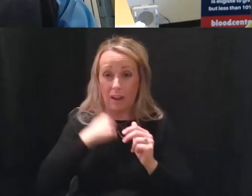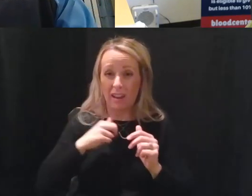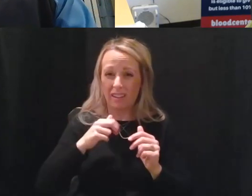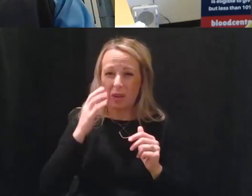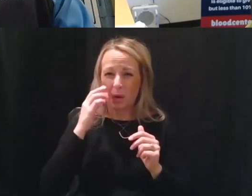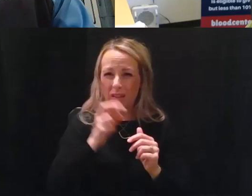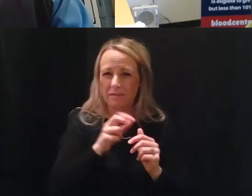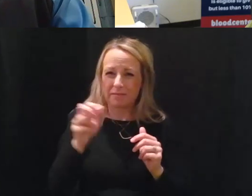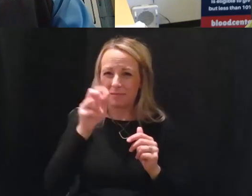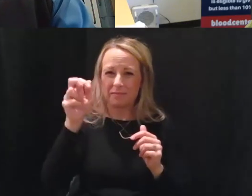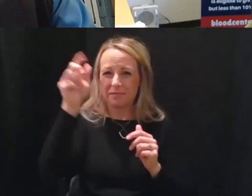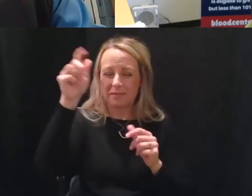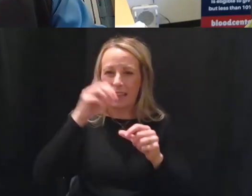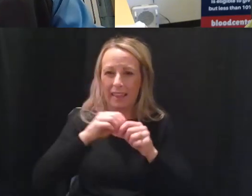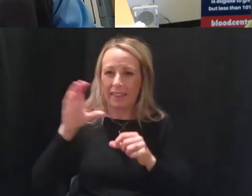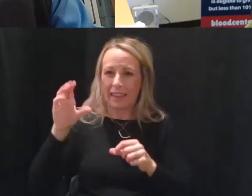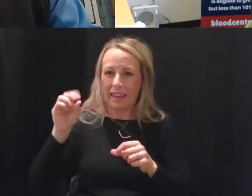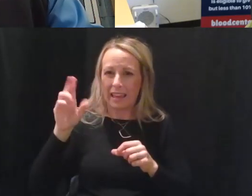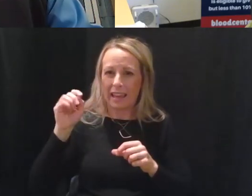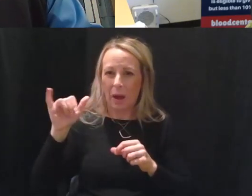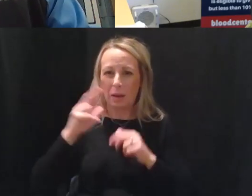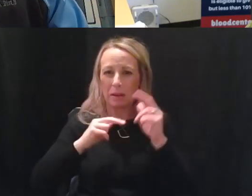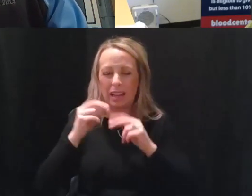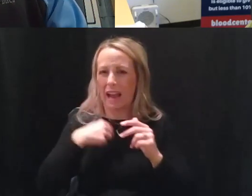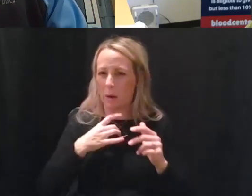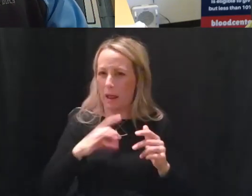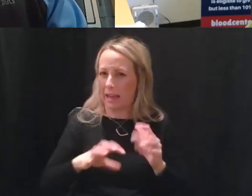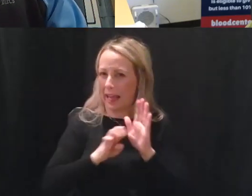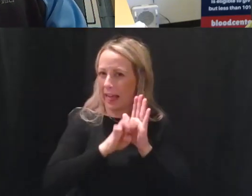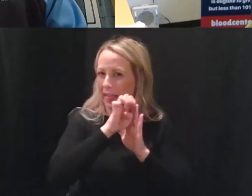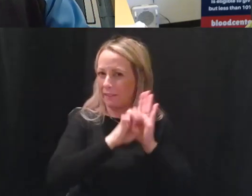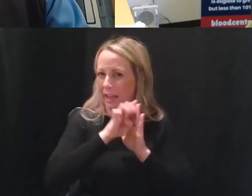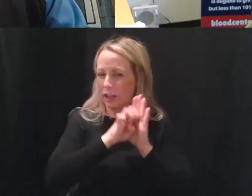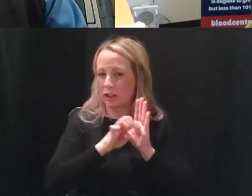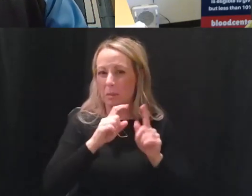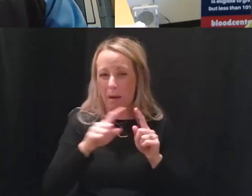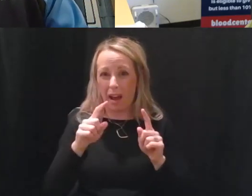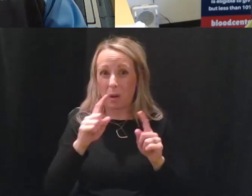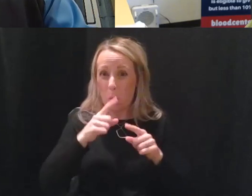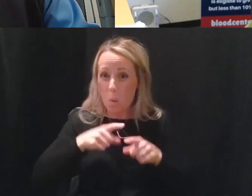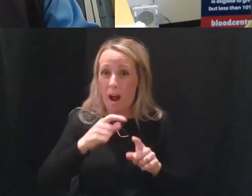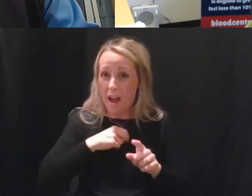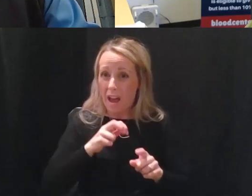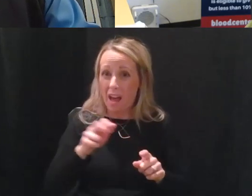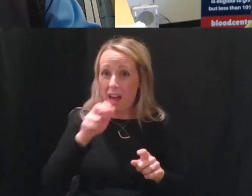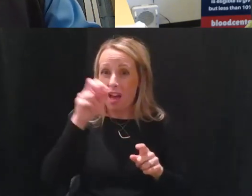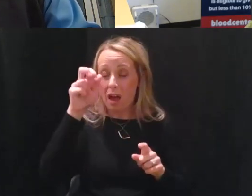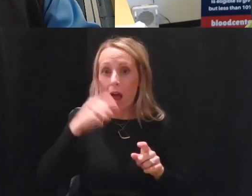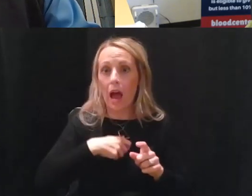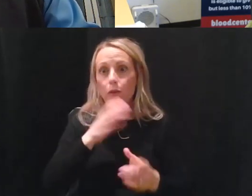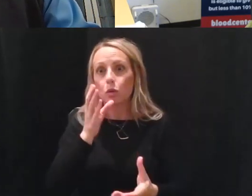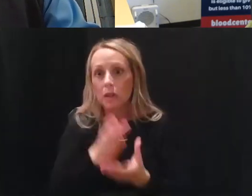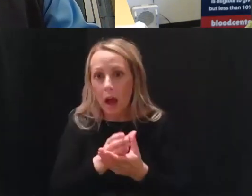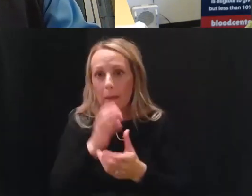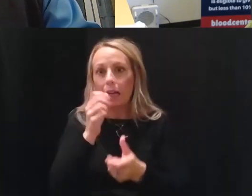floors in the building are beautiful. I'm not a big elevator guy. I have to stop at each landing because I'm out of breath. I get